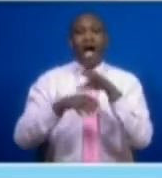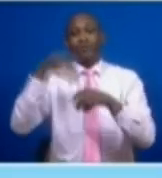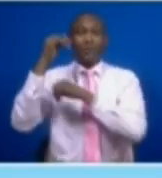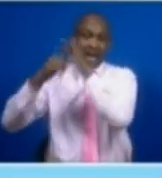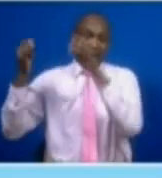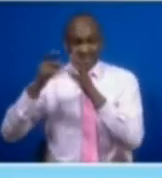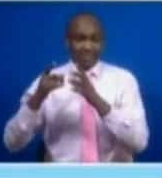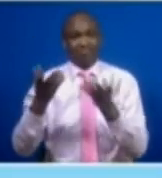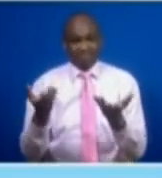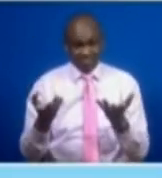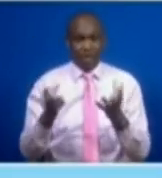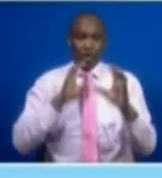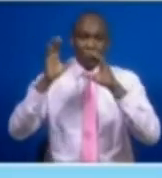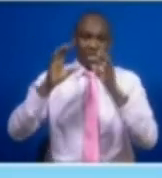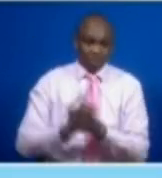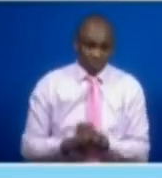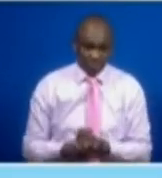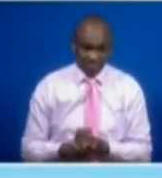just in.